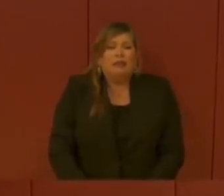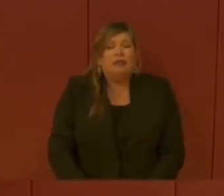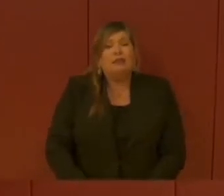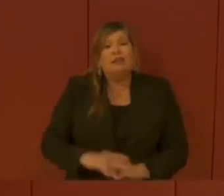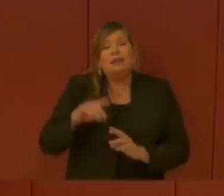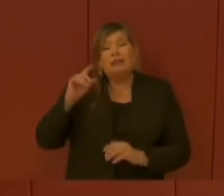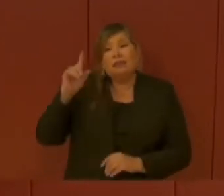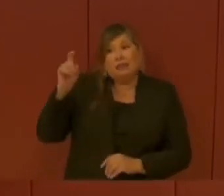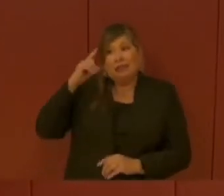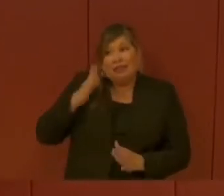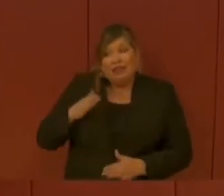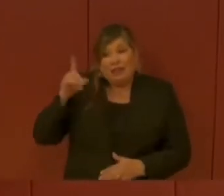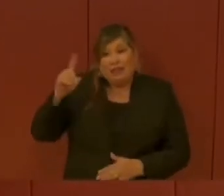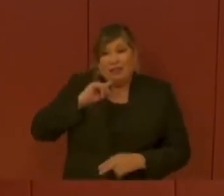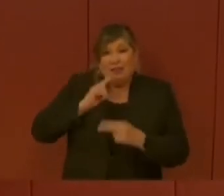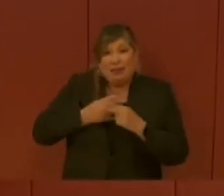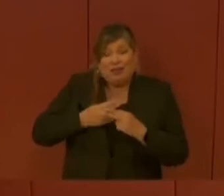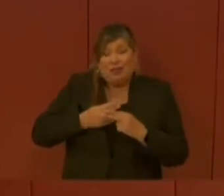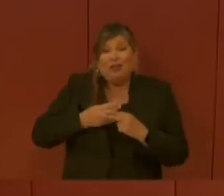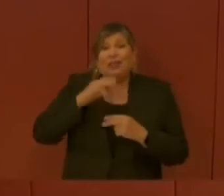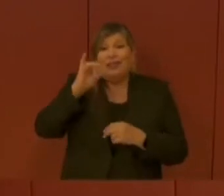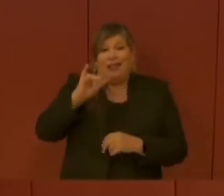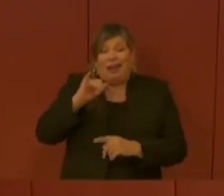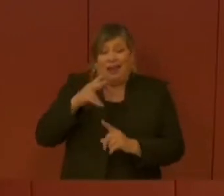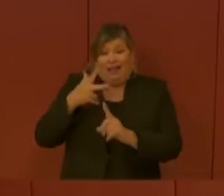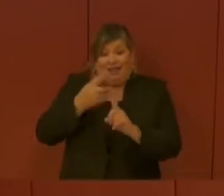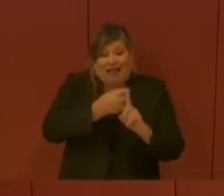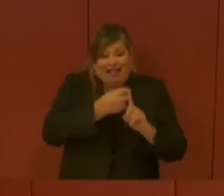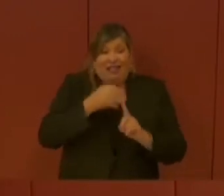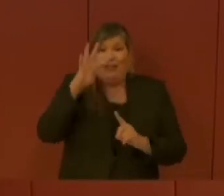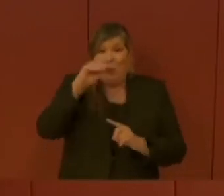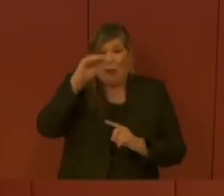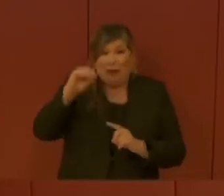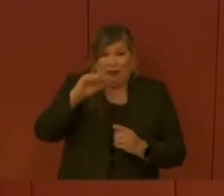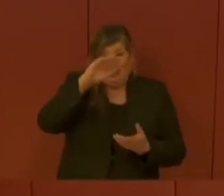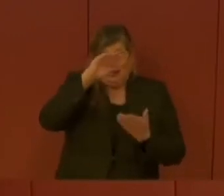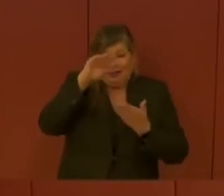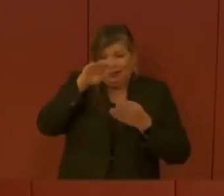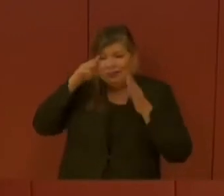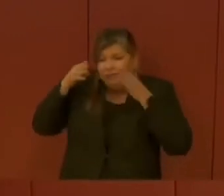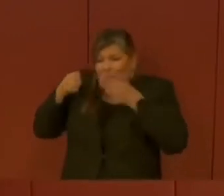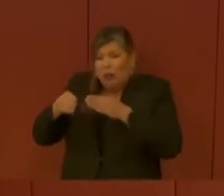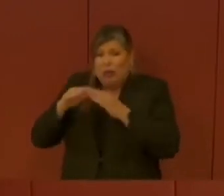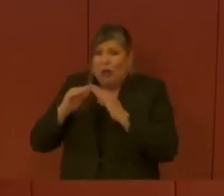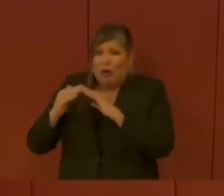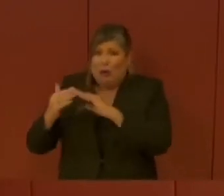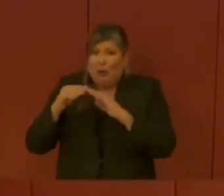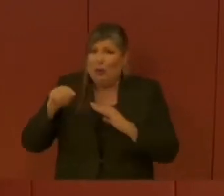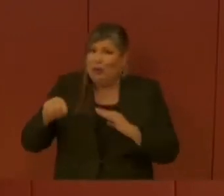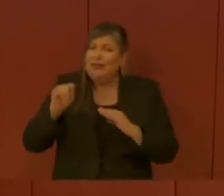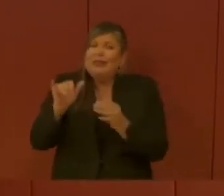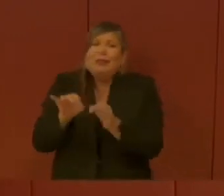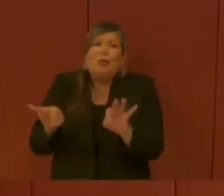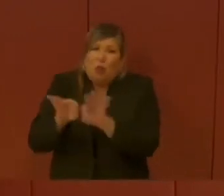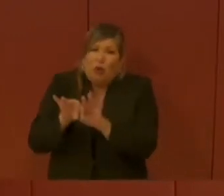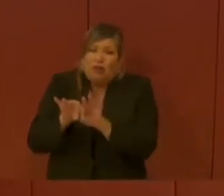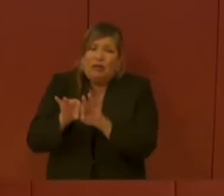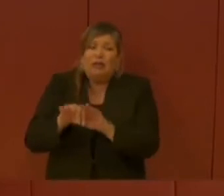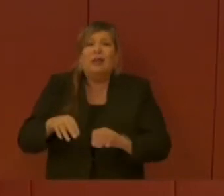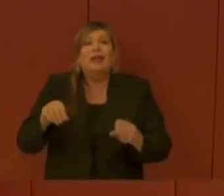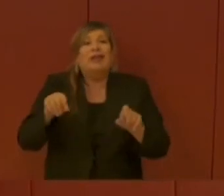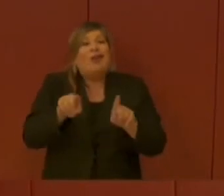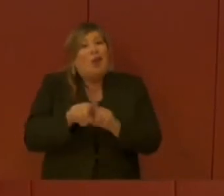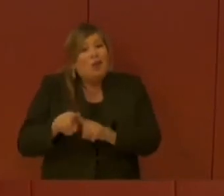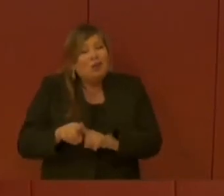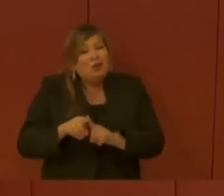the communities of focus. Absolutely the case. But the point of elevating the ability to protect appointments is